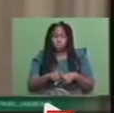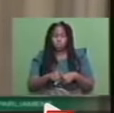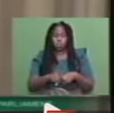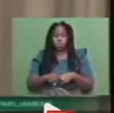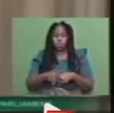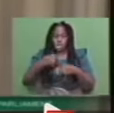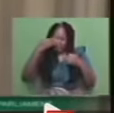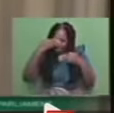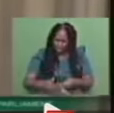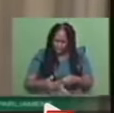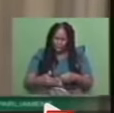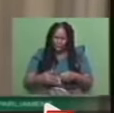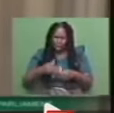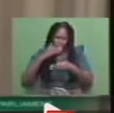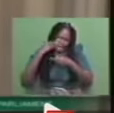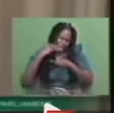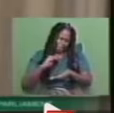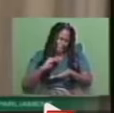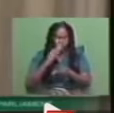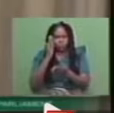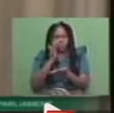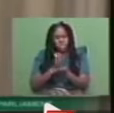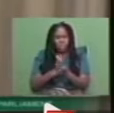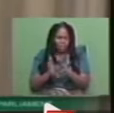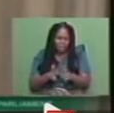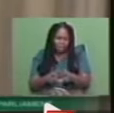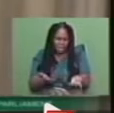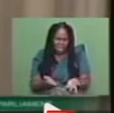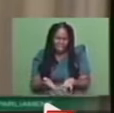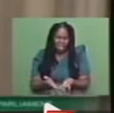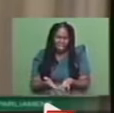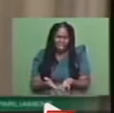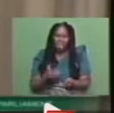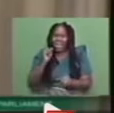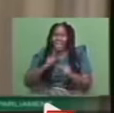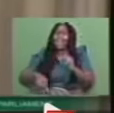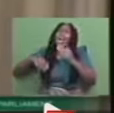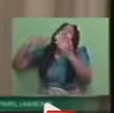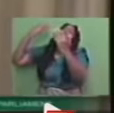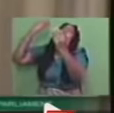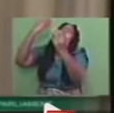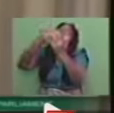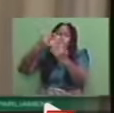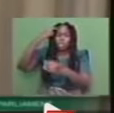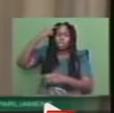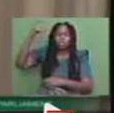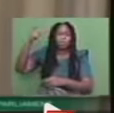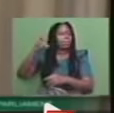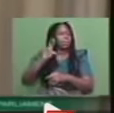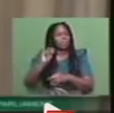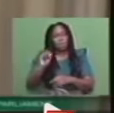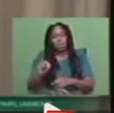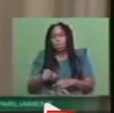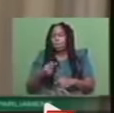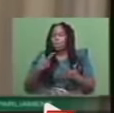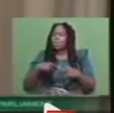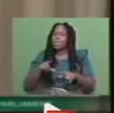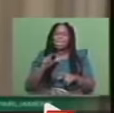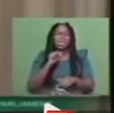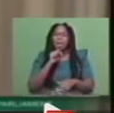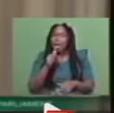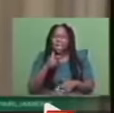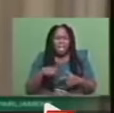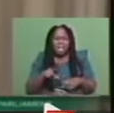done for 5 years. We will not allow you to endanger the future of our children, who face very grim